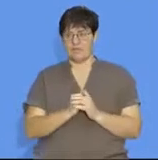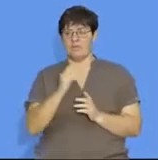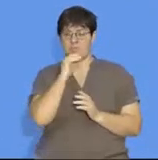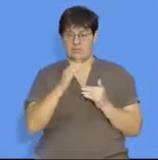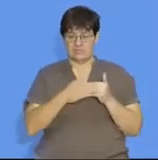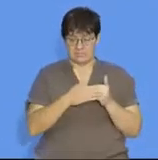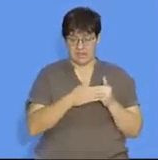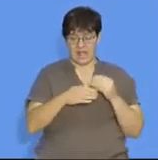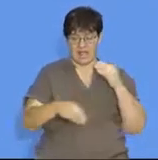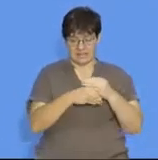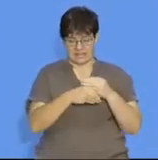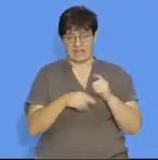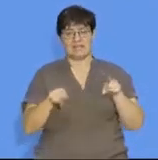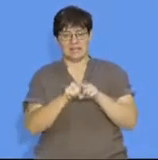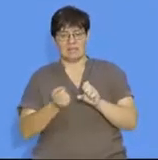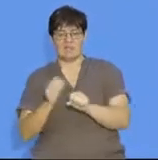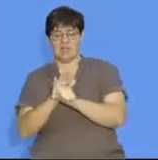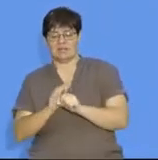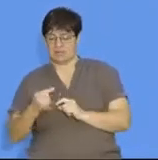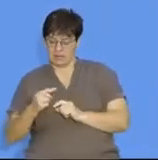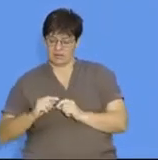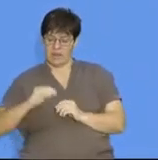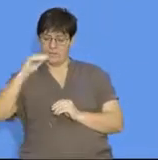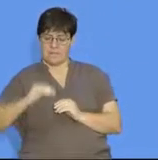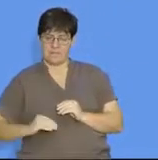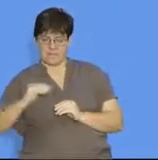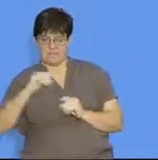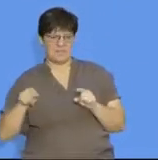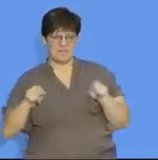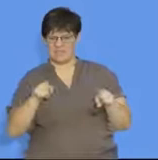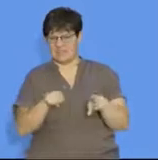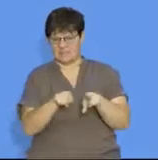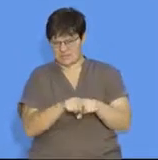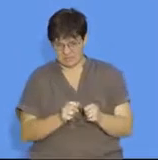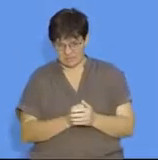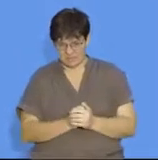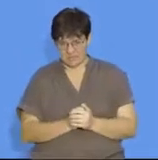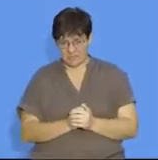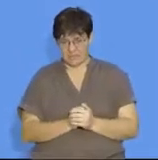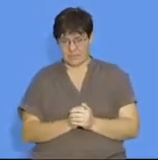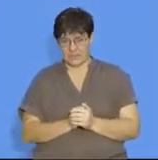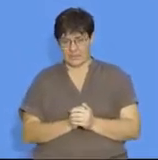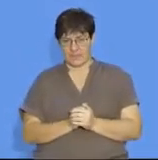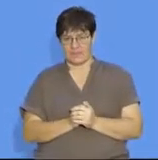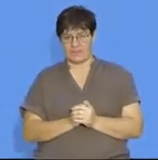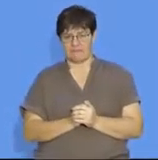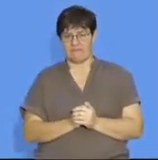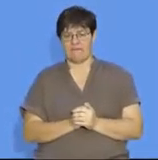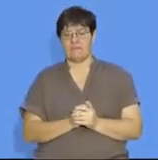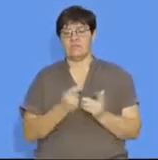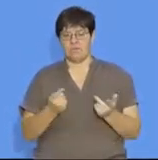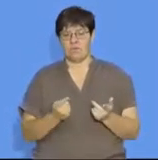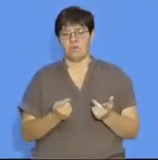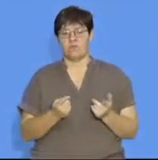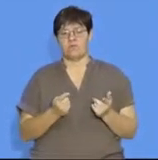resistors in parallel has the same effect as that of a rheostat, adjusting the resistance value on